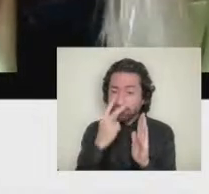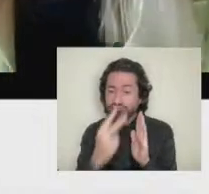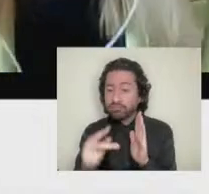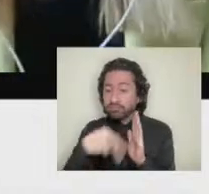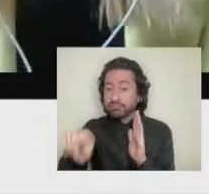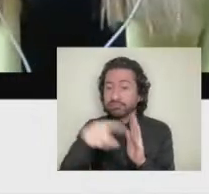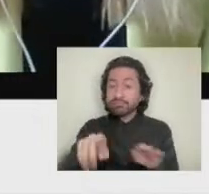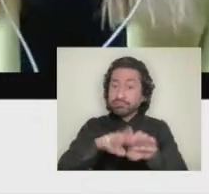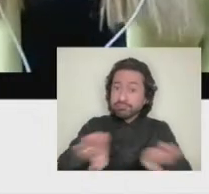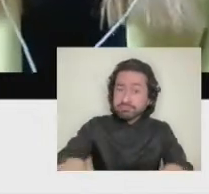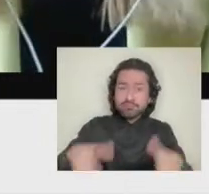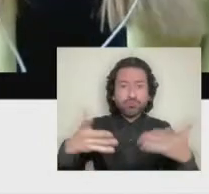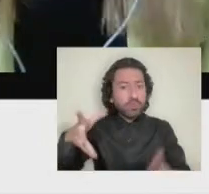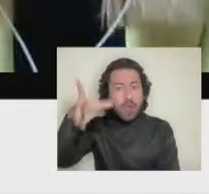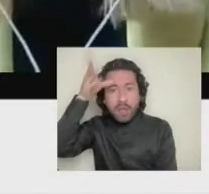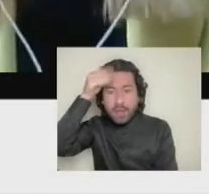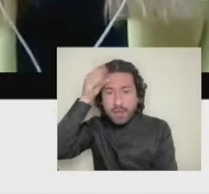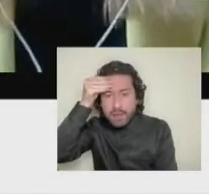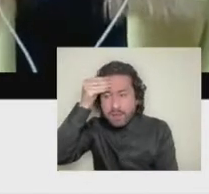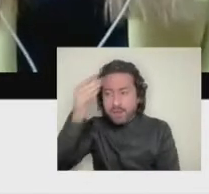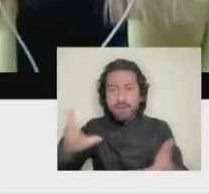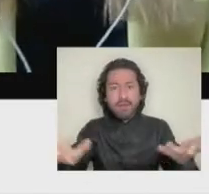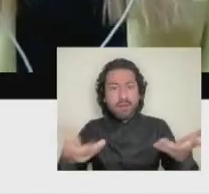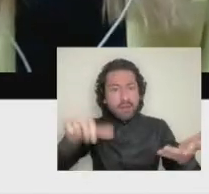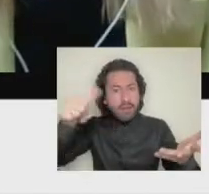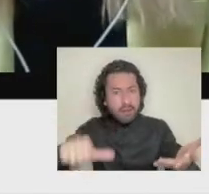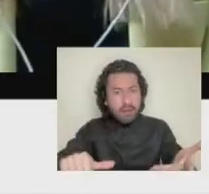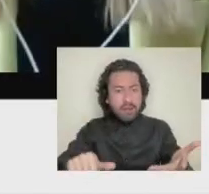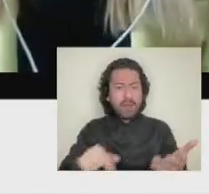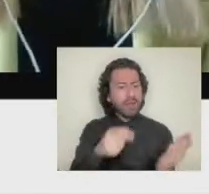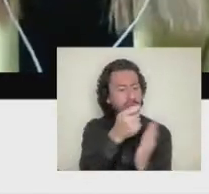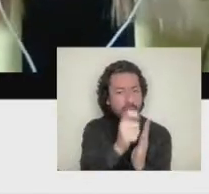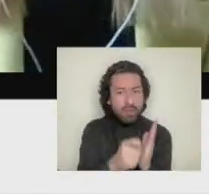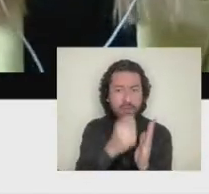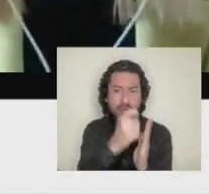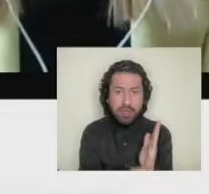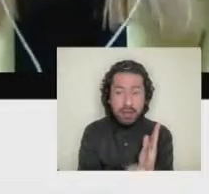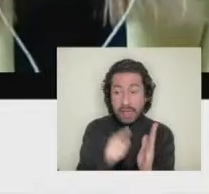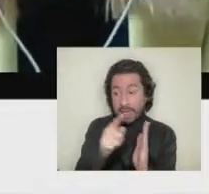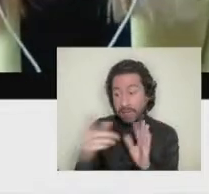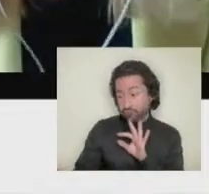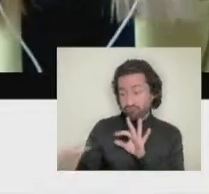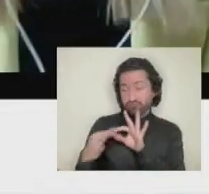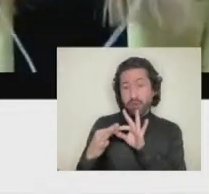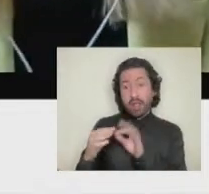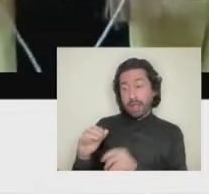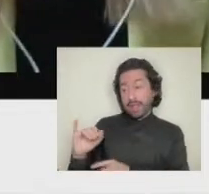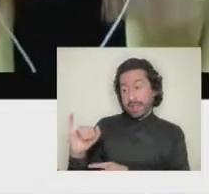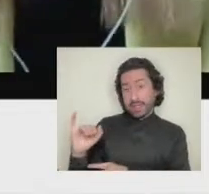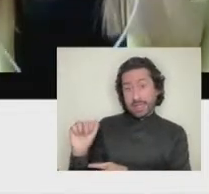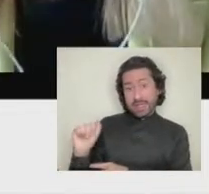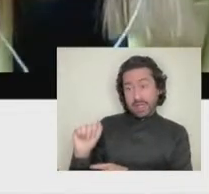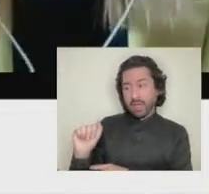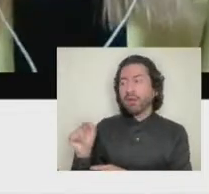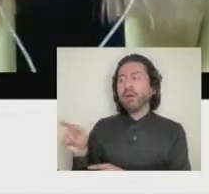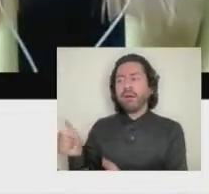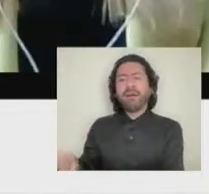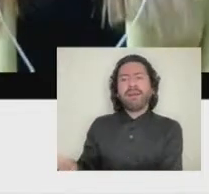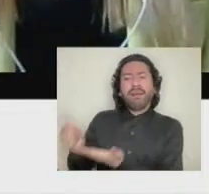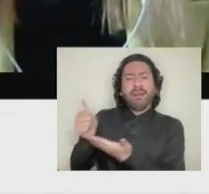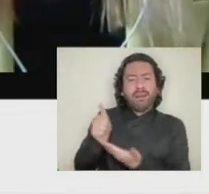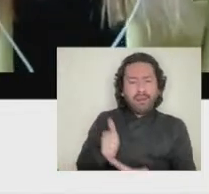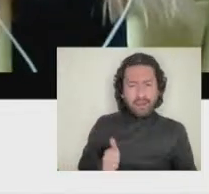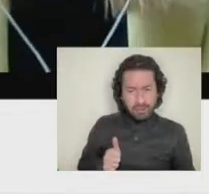with learning data from students. And there, AI through